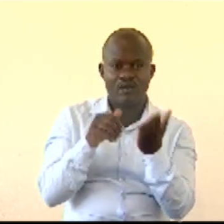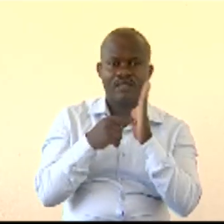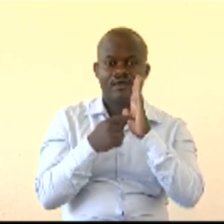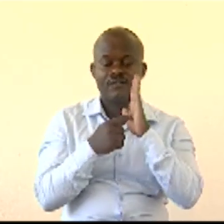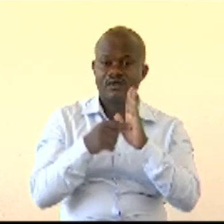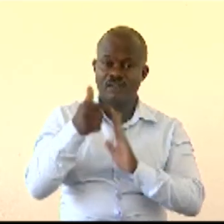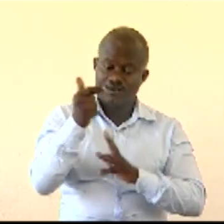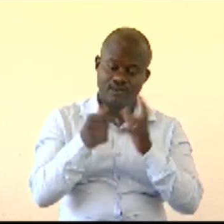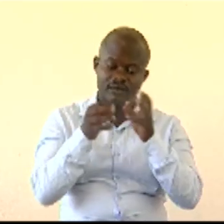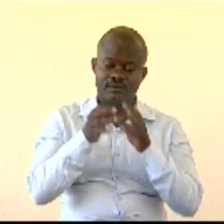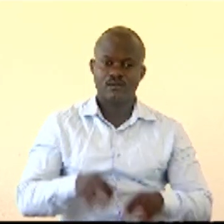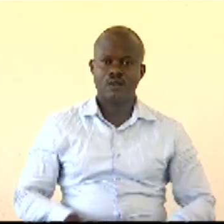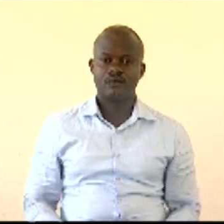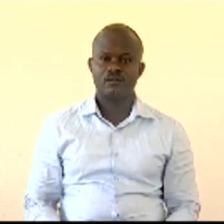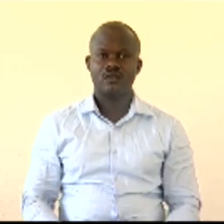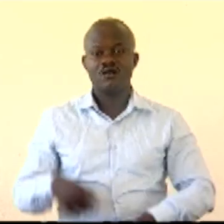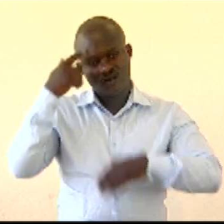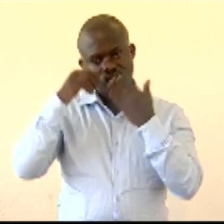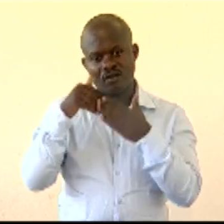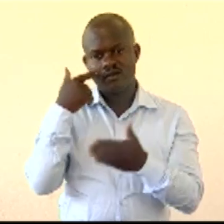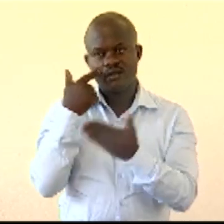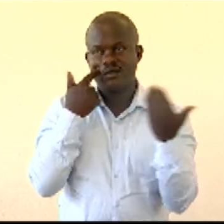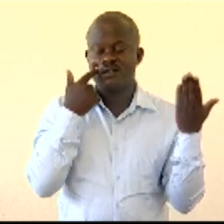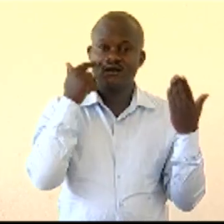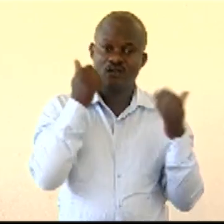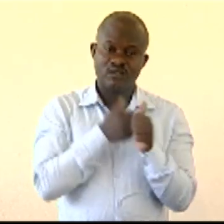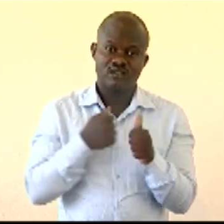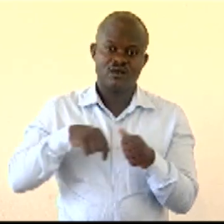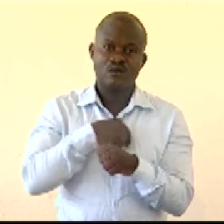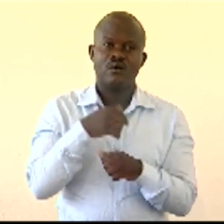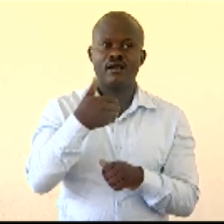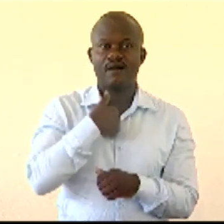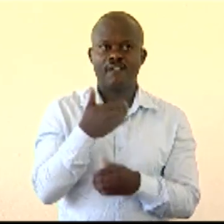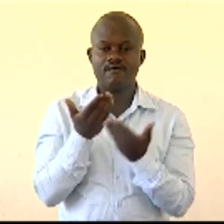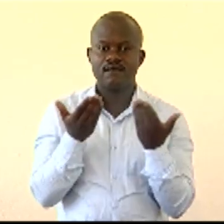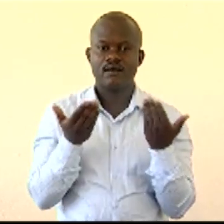place. So for the reaction which takes place, we have